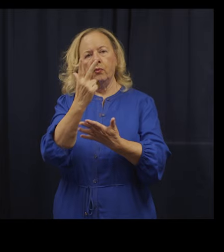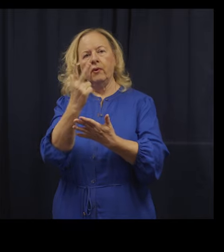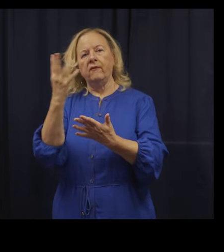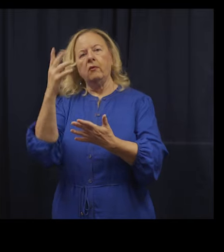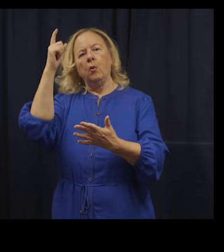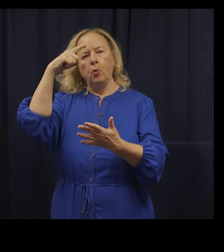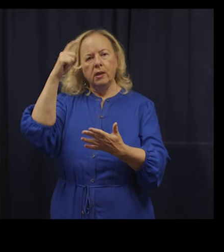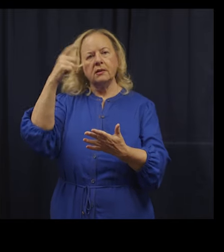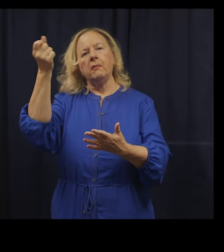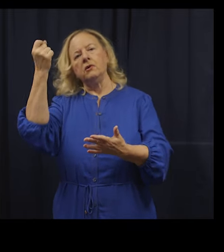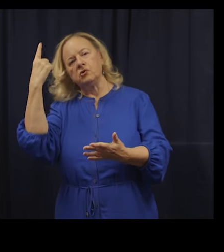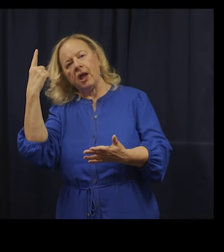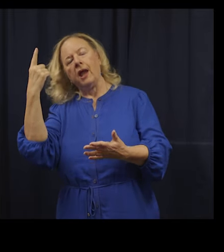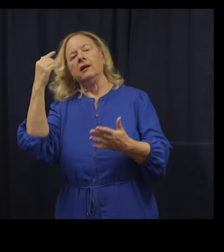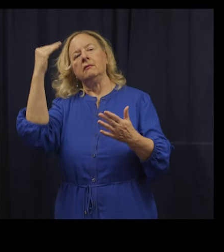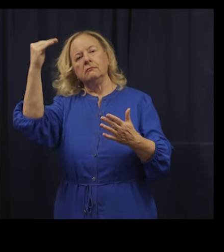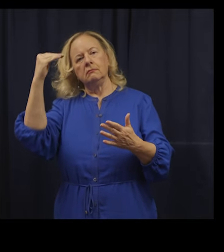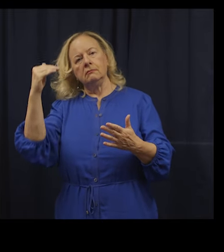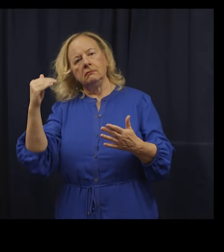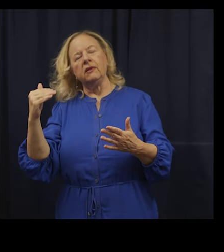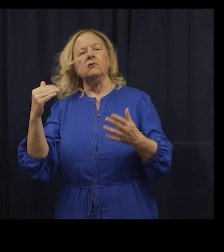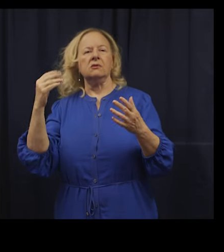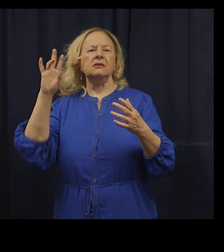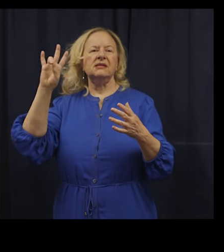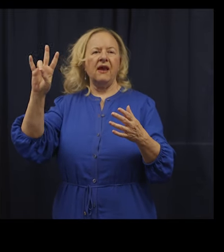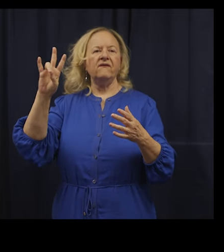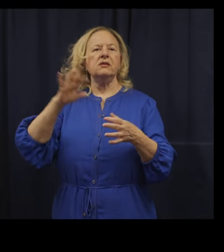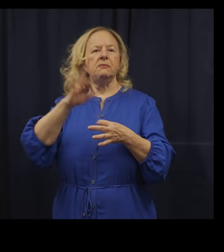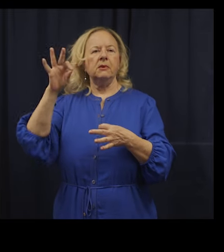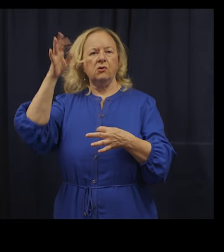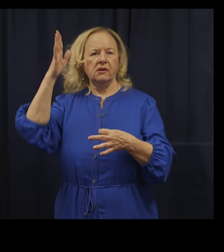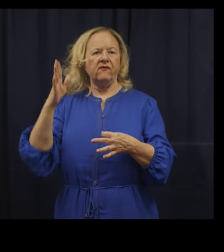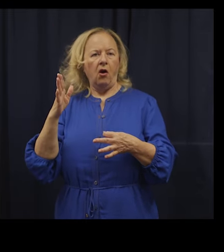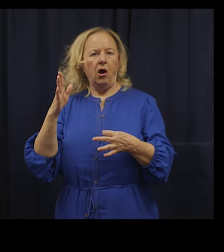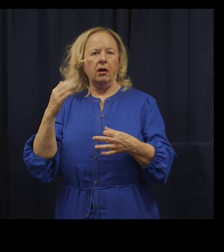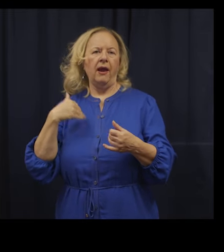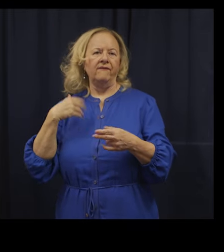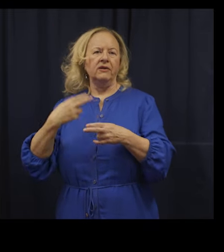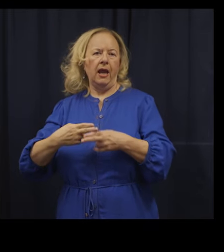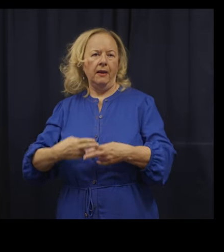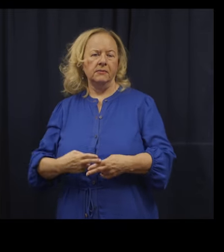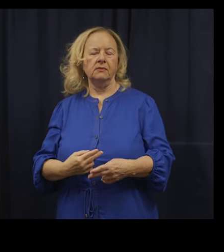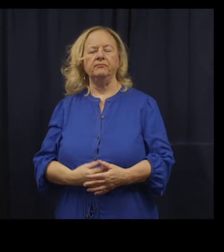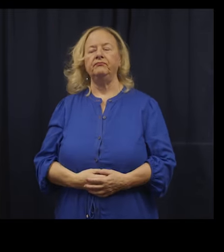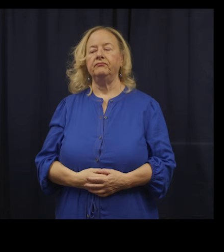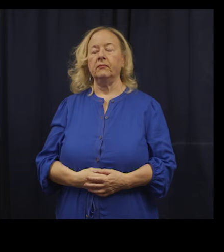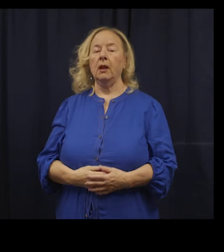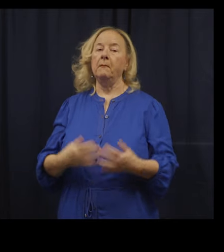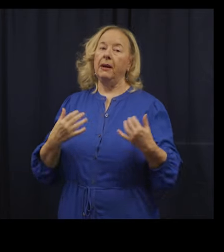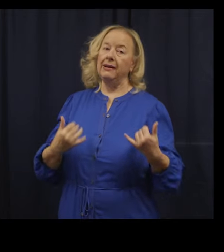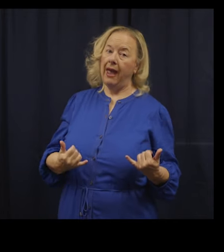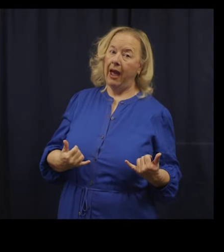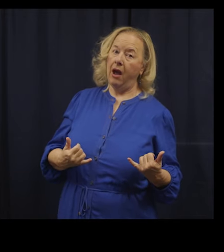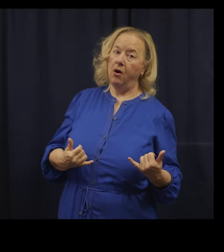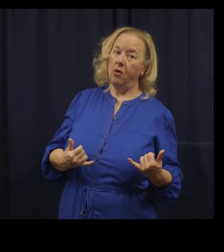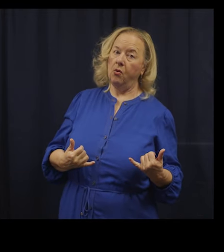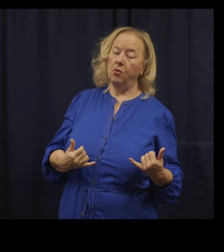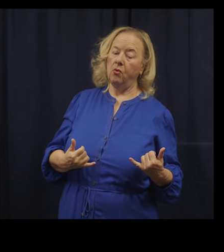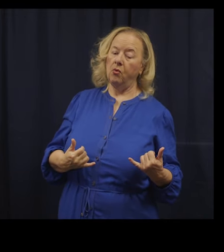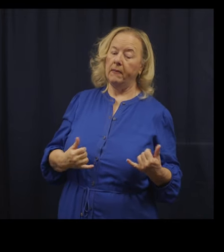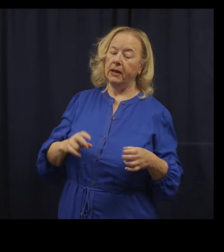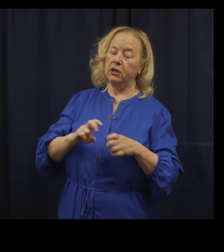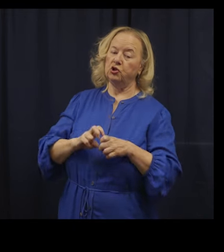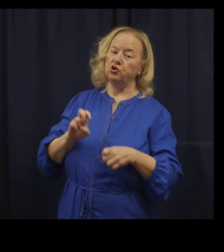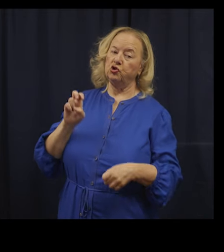and understanding. Okay. Now, I want to jump, though, for a